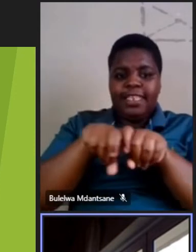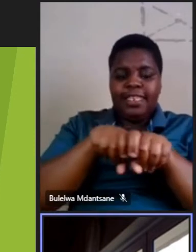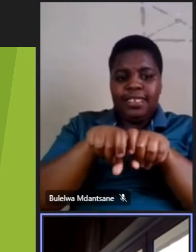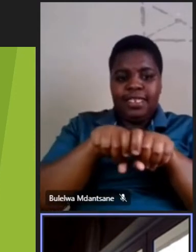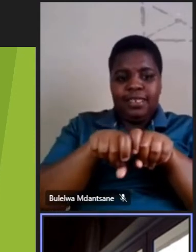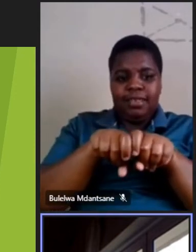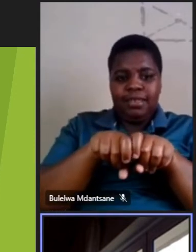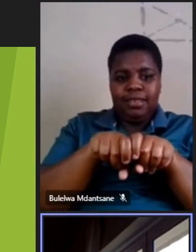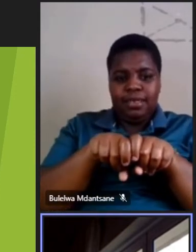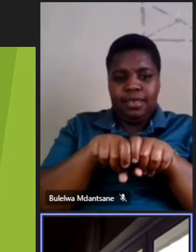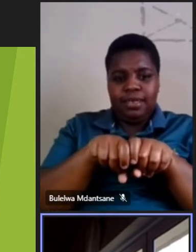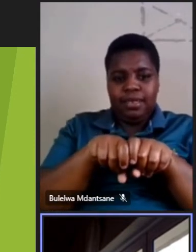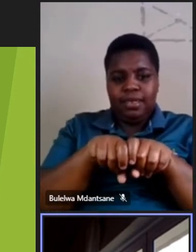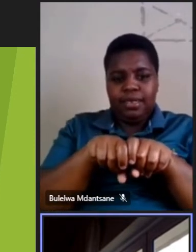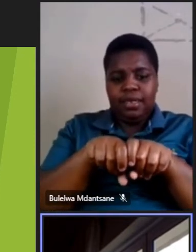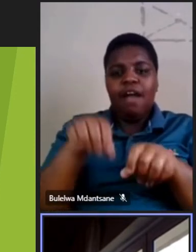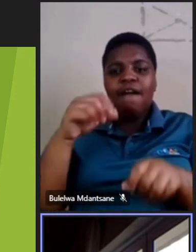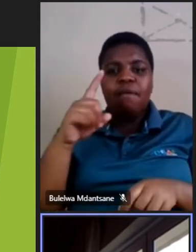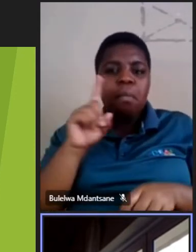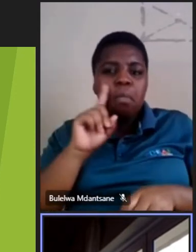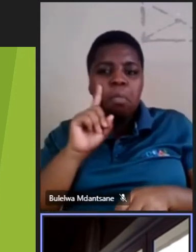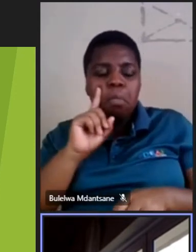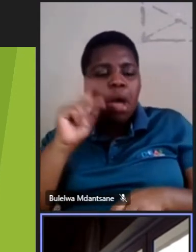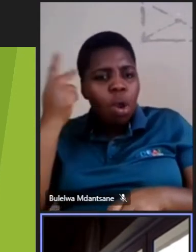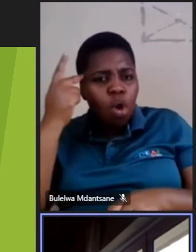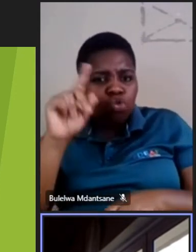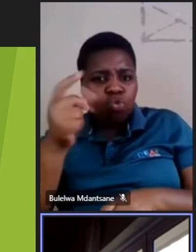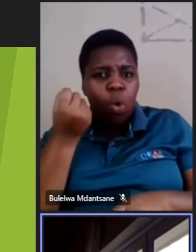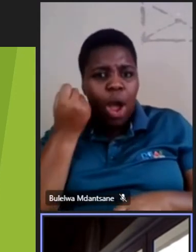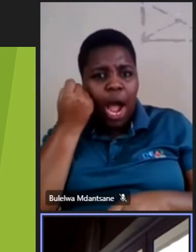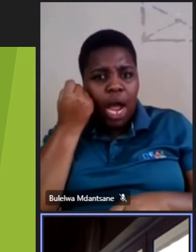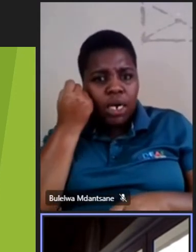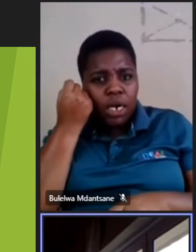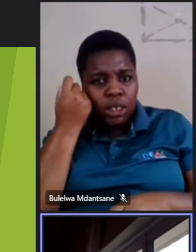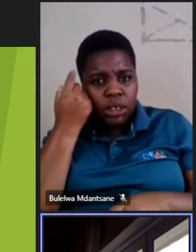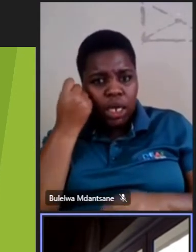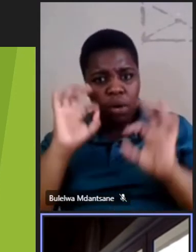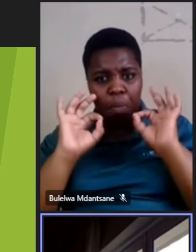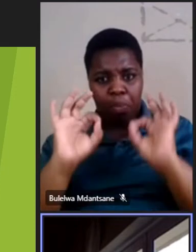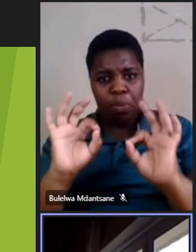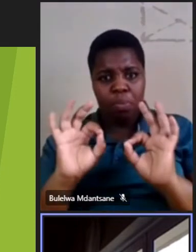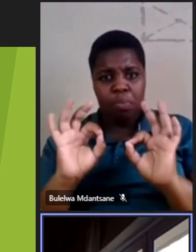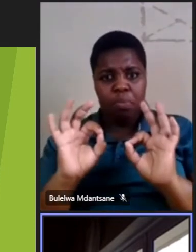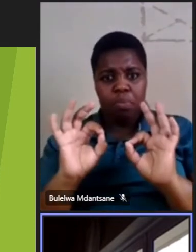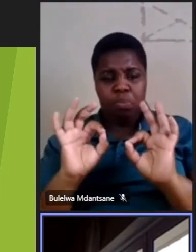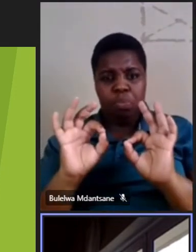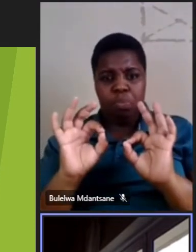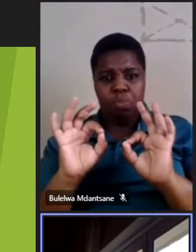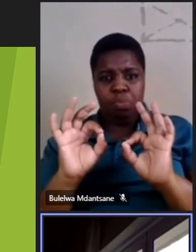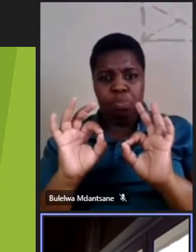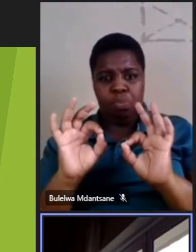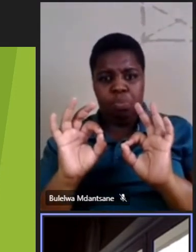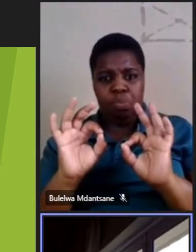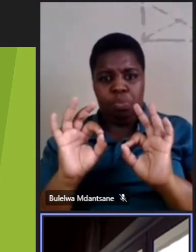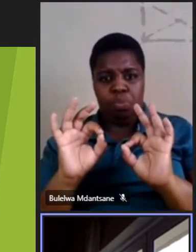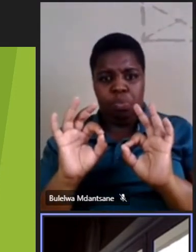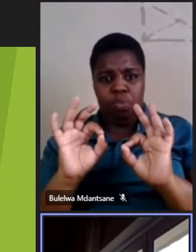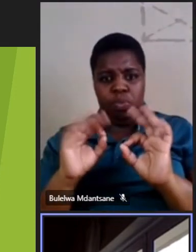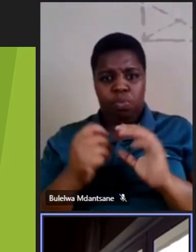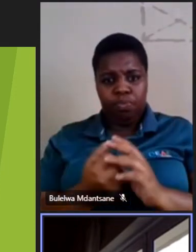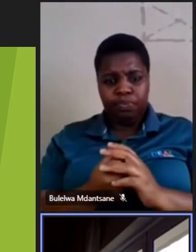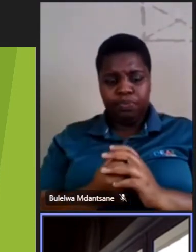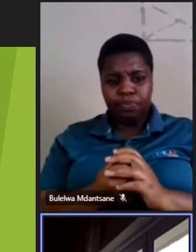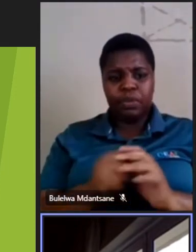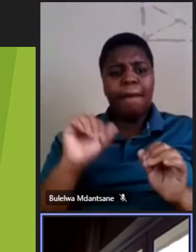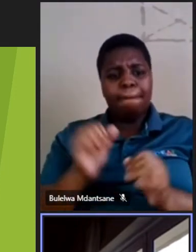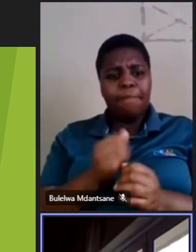course attendees' knowledge. All sessions were provided in audio format to ensure that